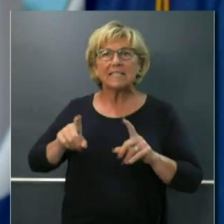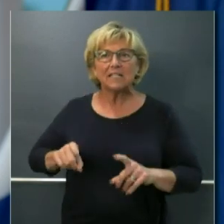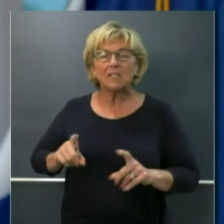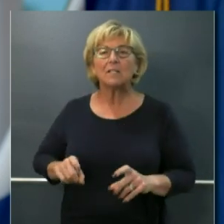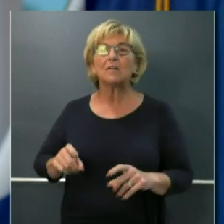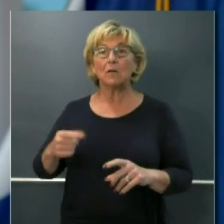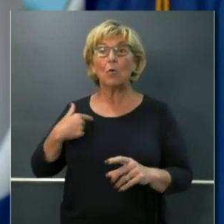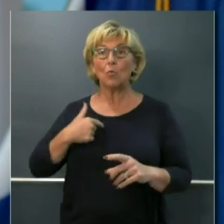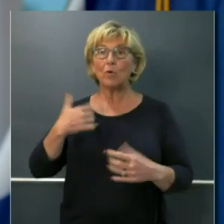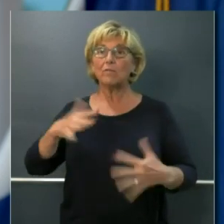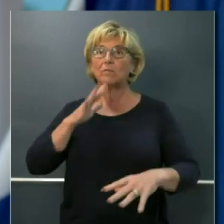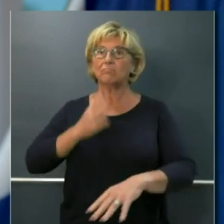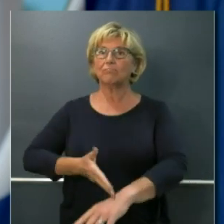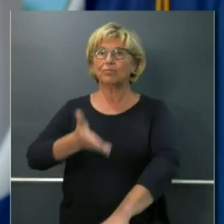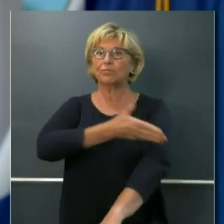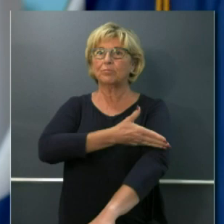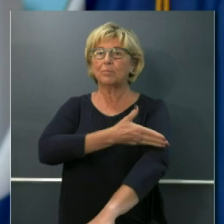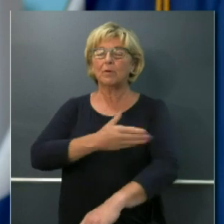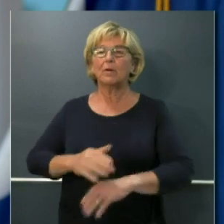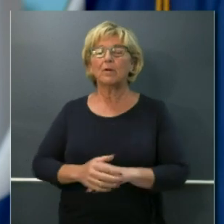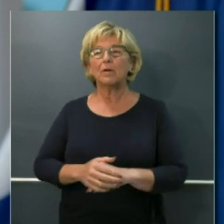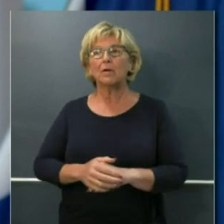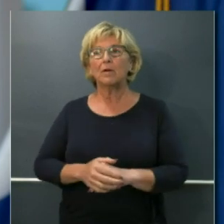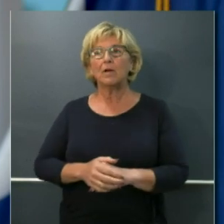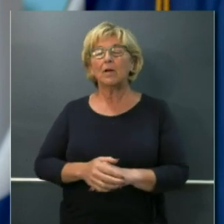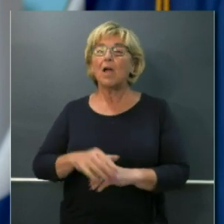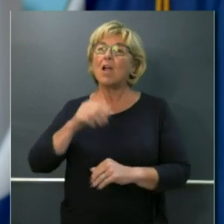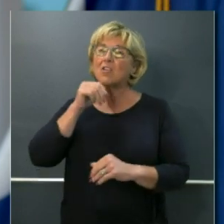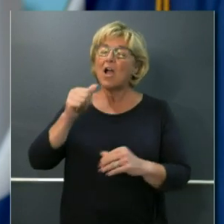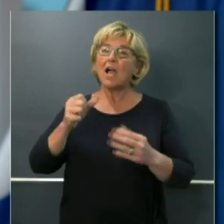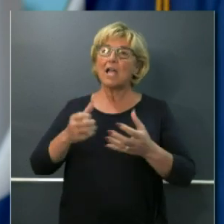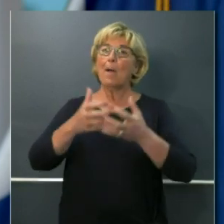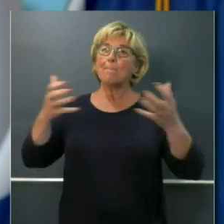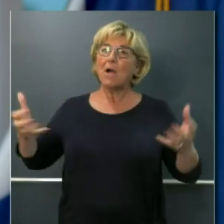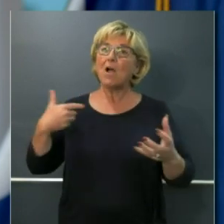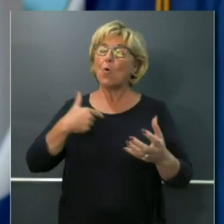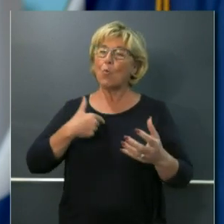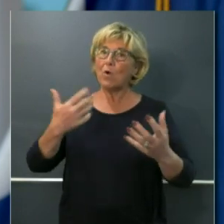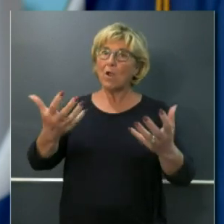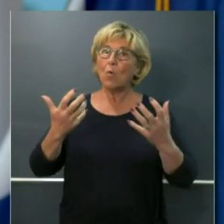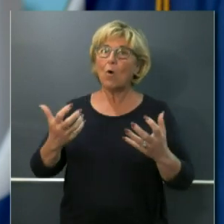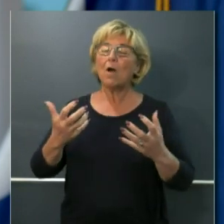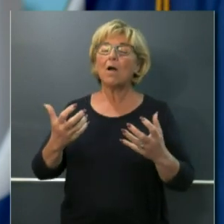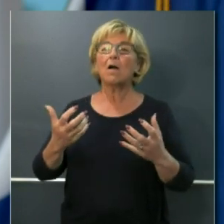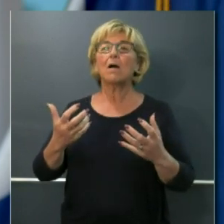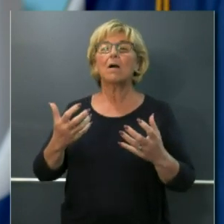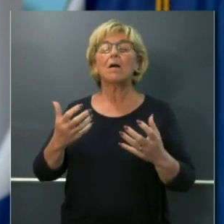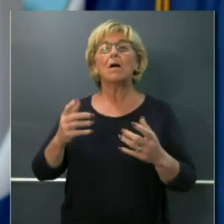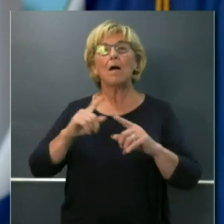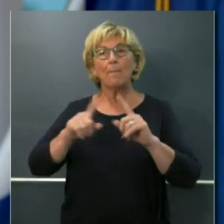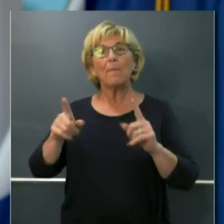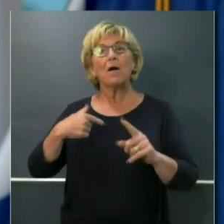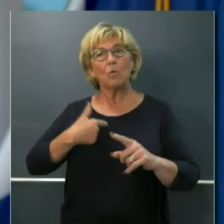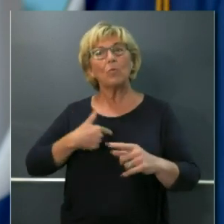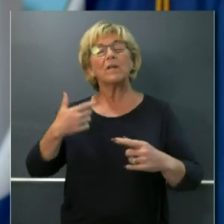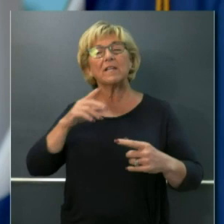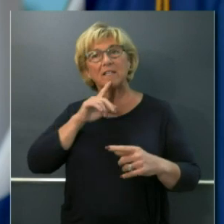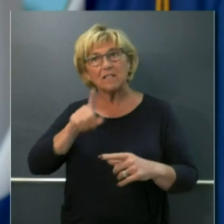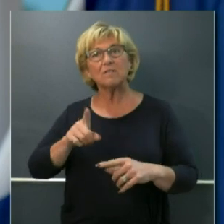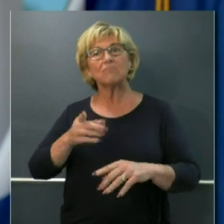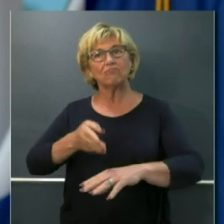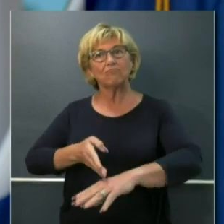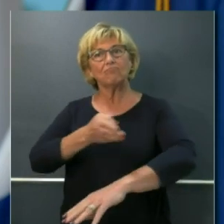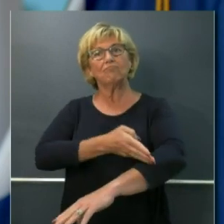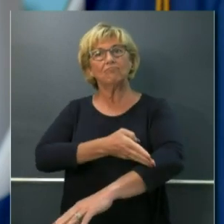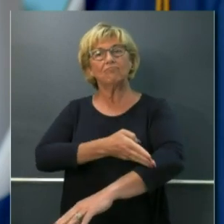made real progress in that space, not nearly where we want to go and need to be, but real progress we are now